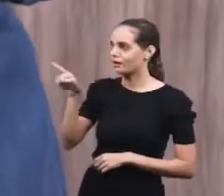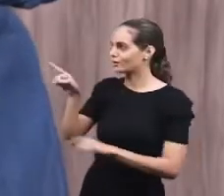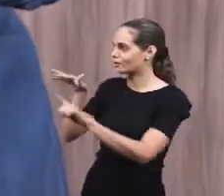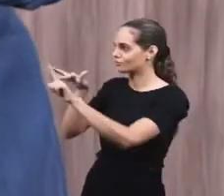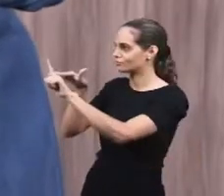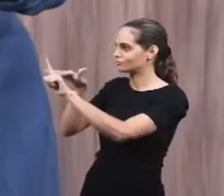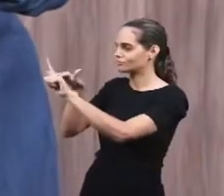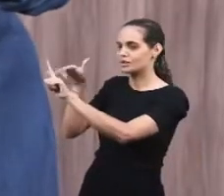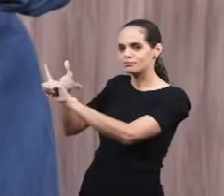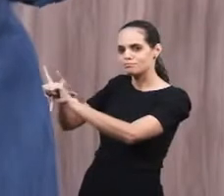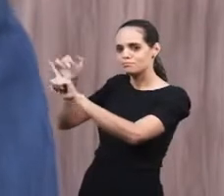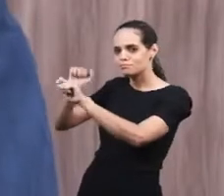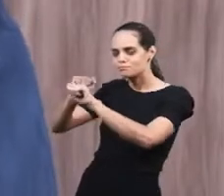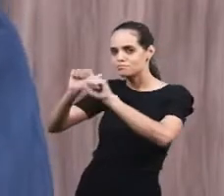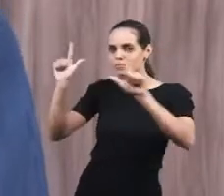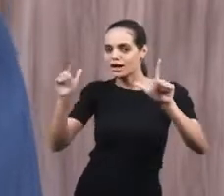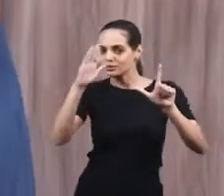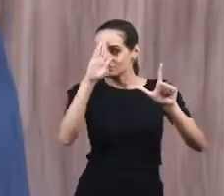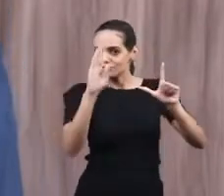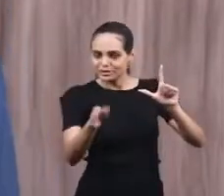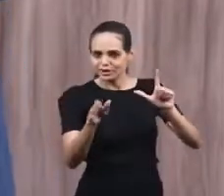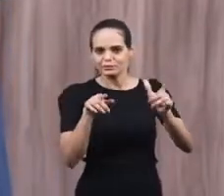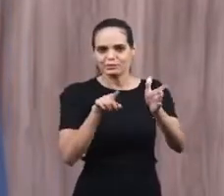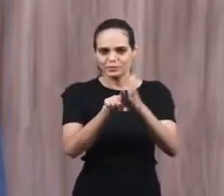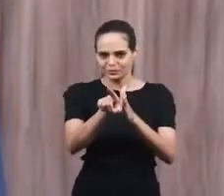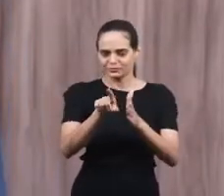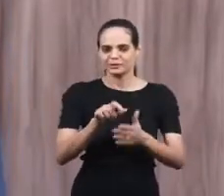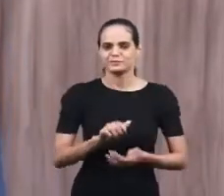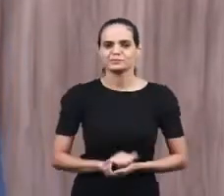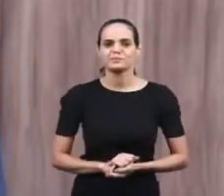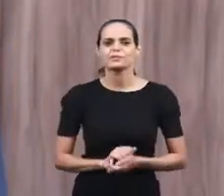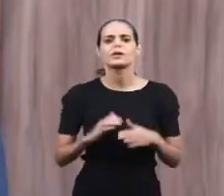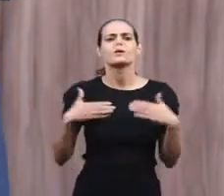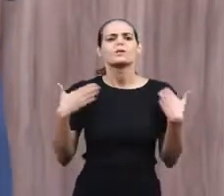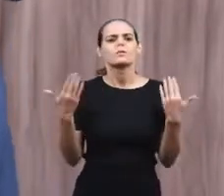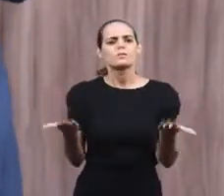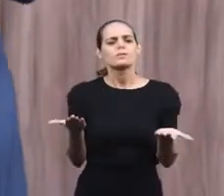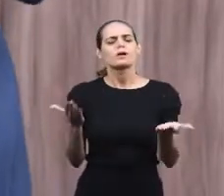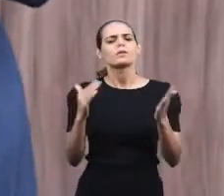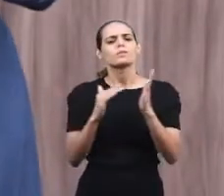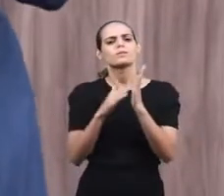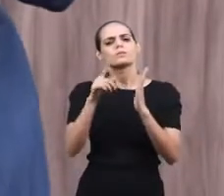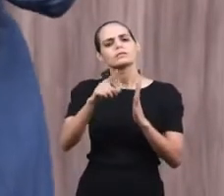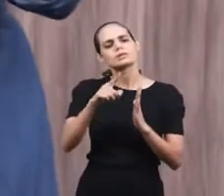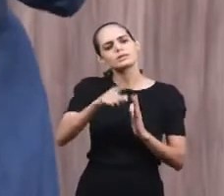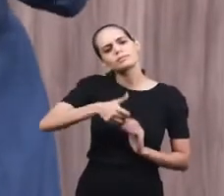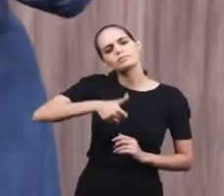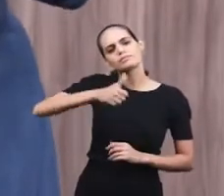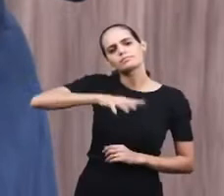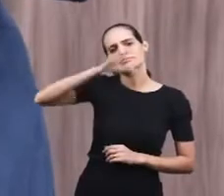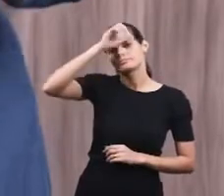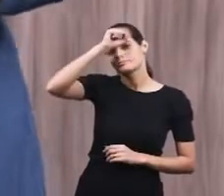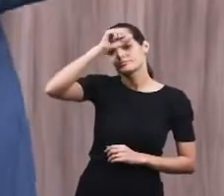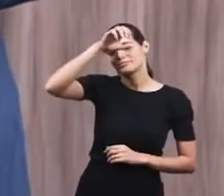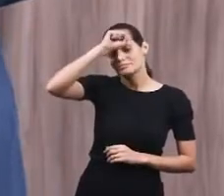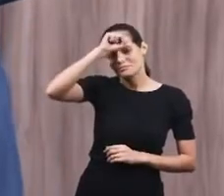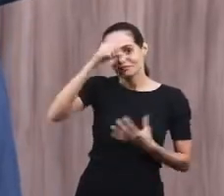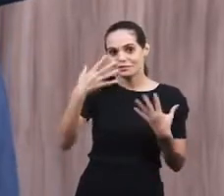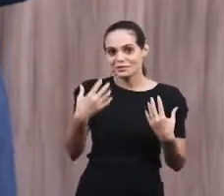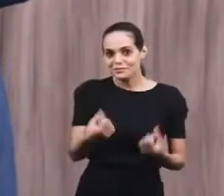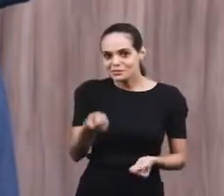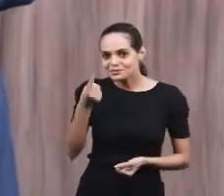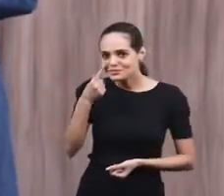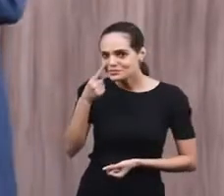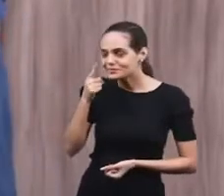point your camera at it, and it's going straight to the question, which song do you want to learn first? Let's